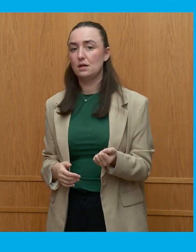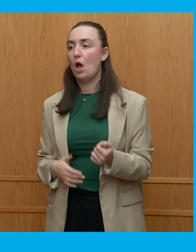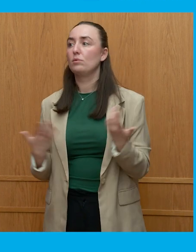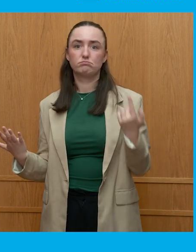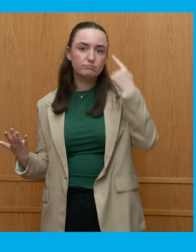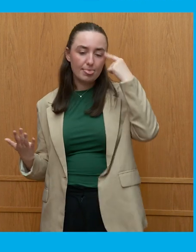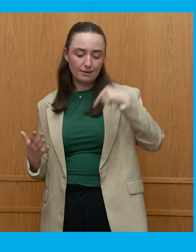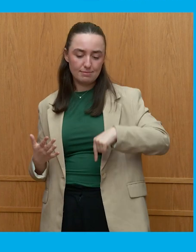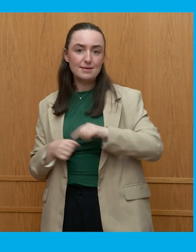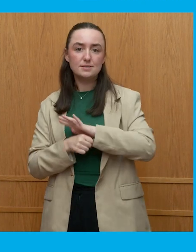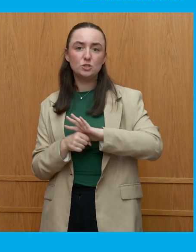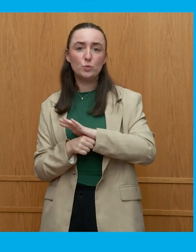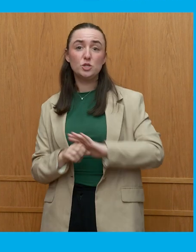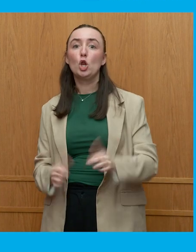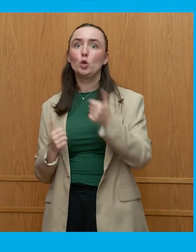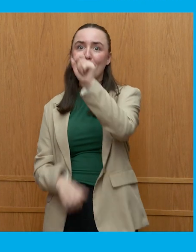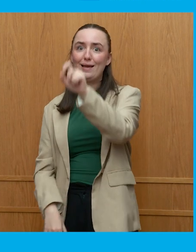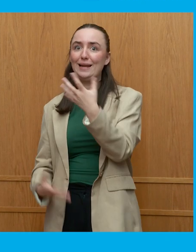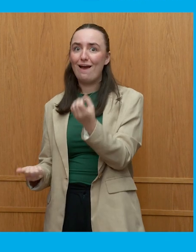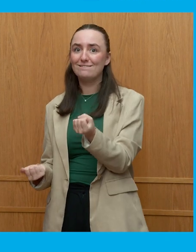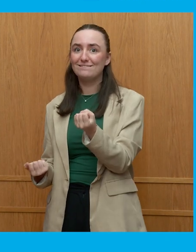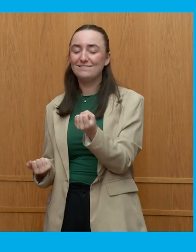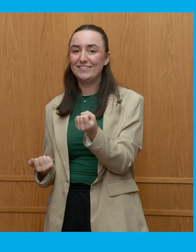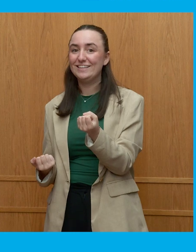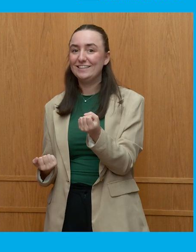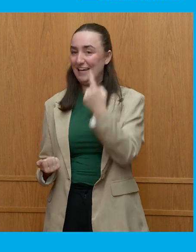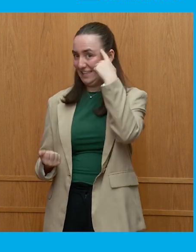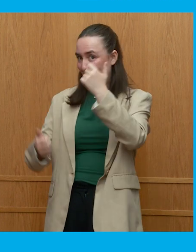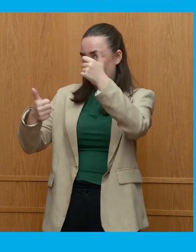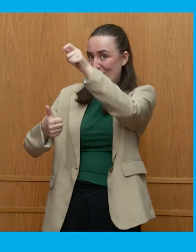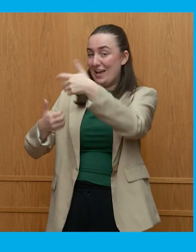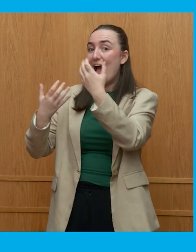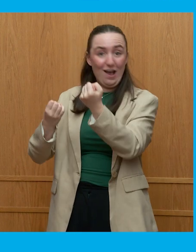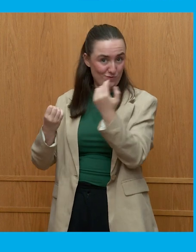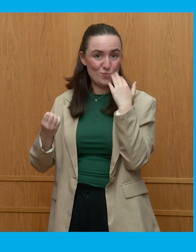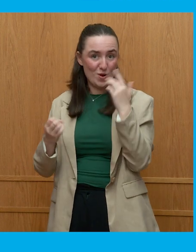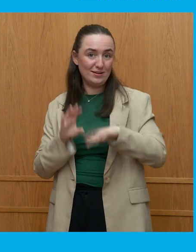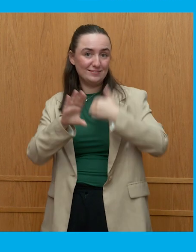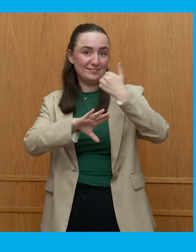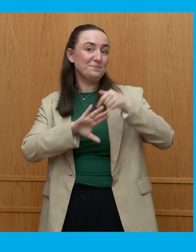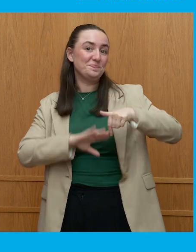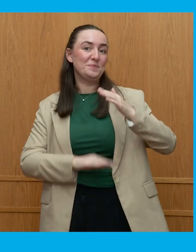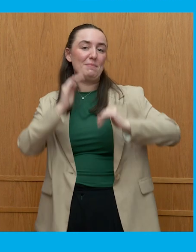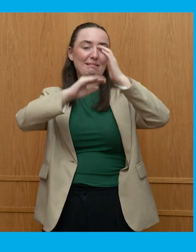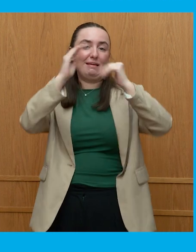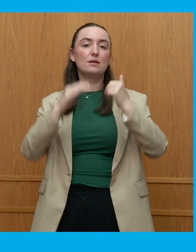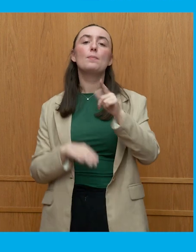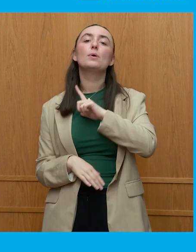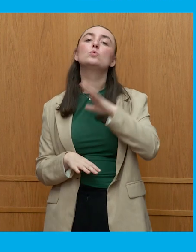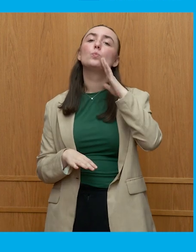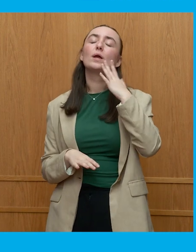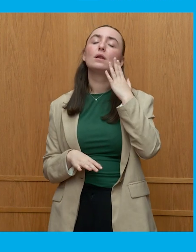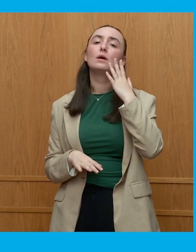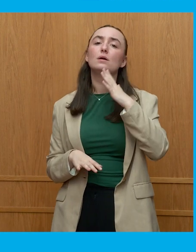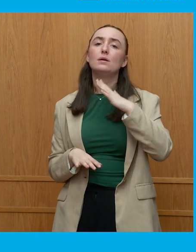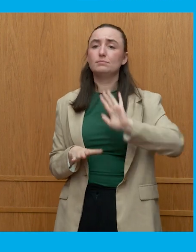we had a good client. I think we had a good client because the beginning of the parliament was